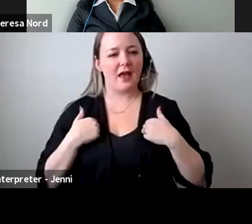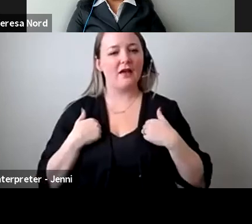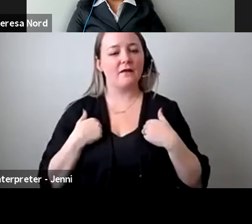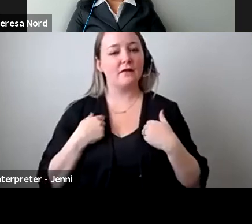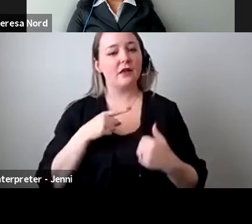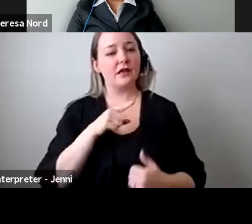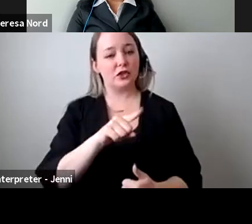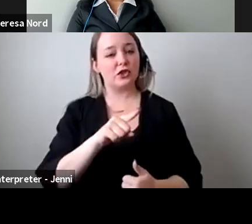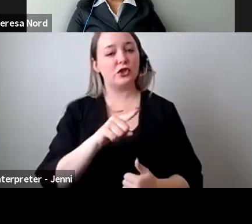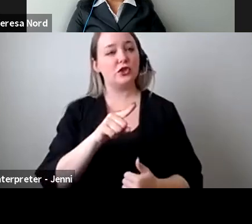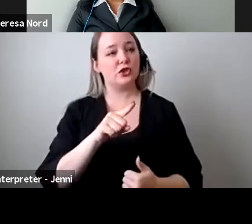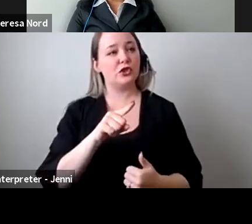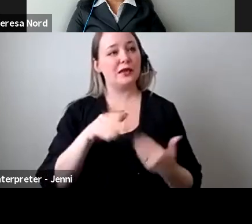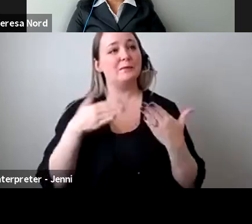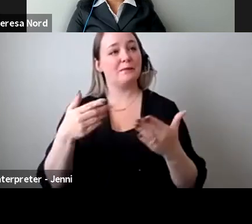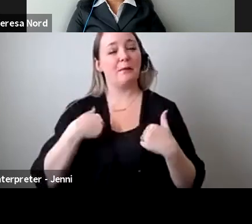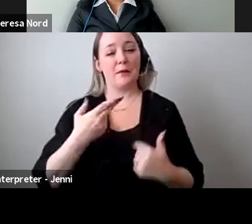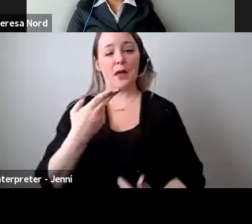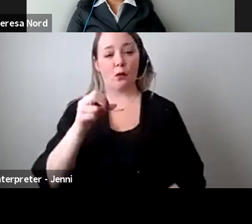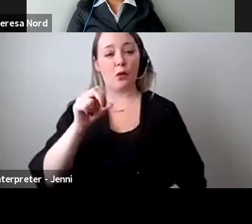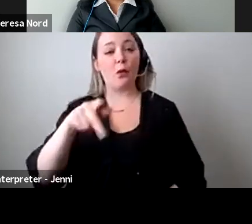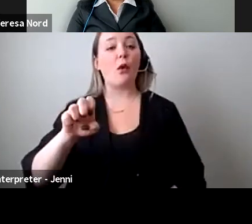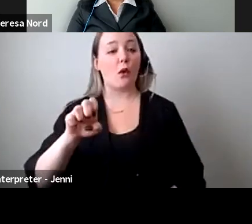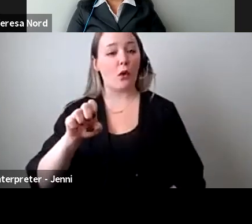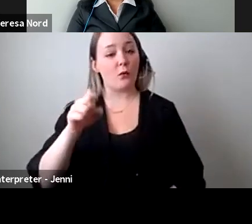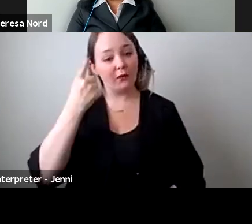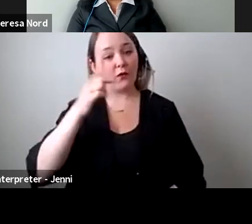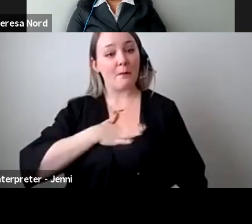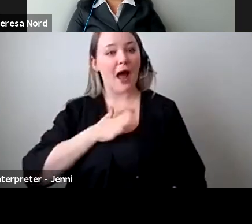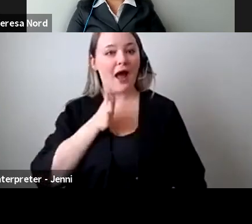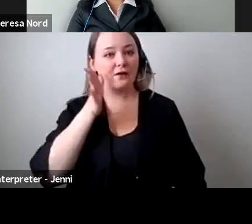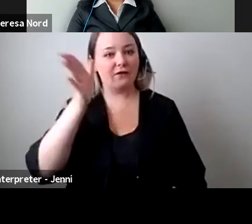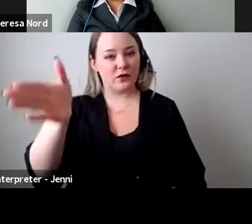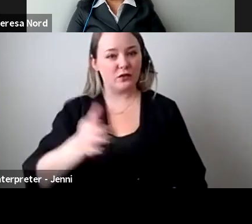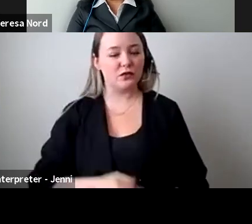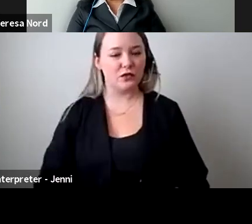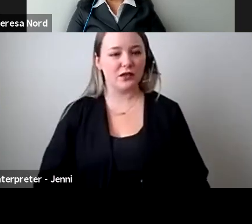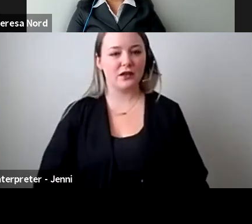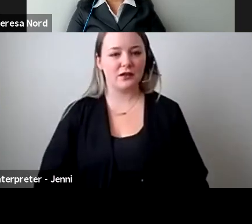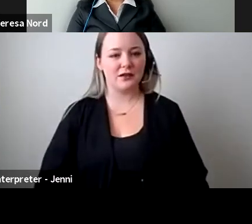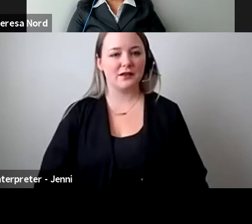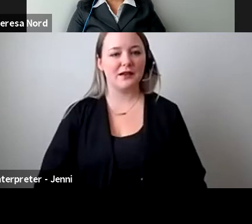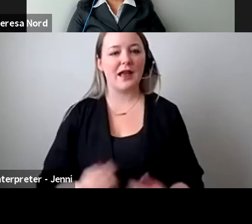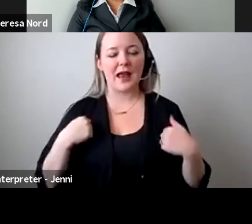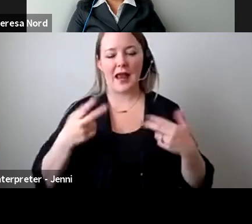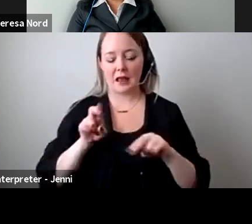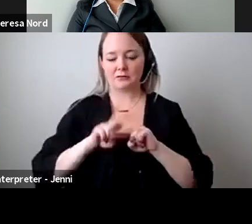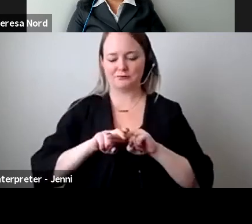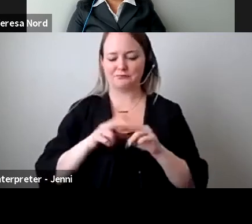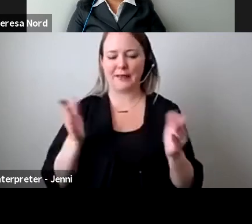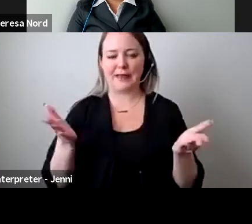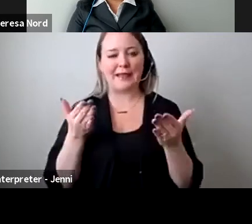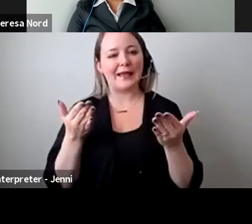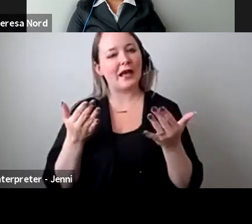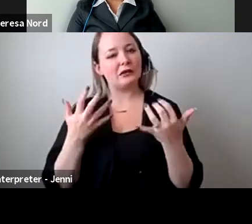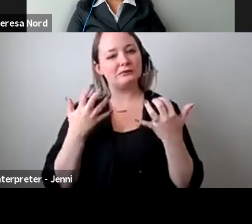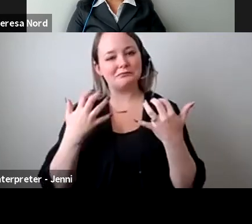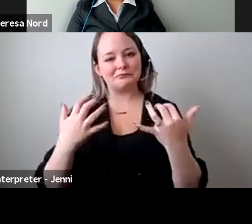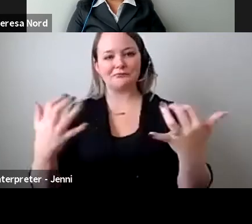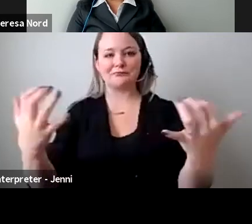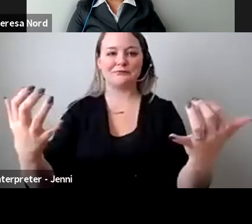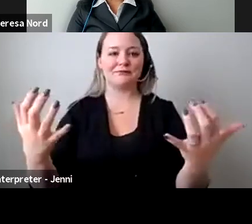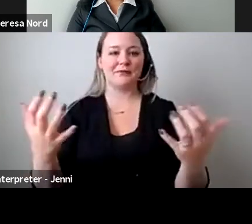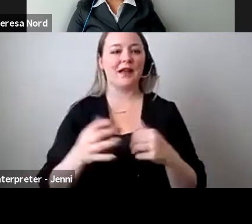She gave me hope for my future. And that's why I'm able to sit here in front of everyone today with